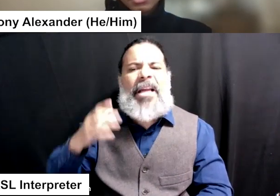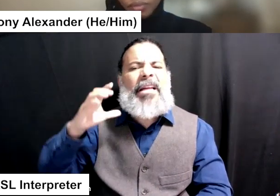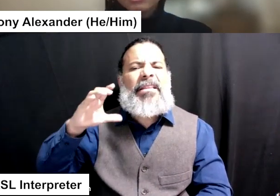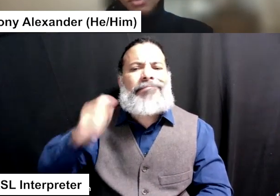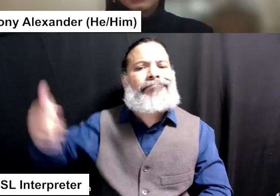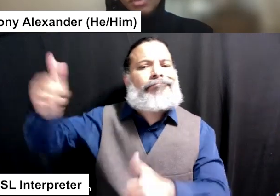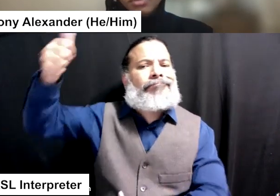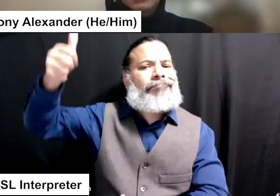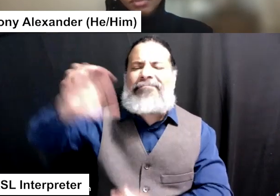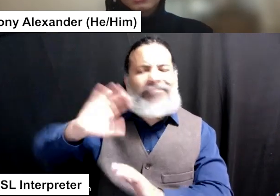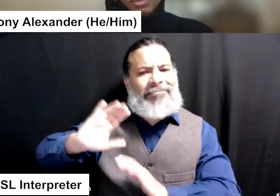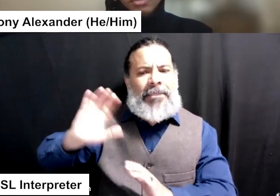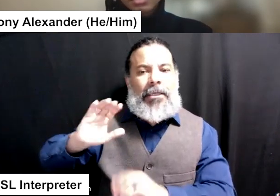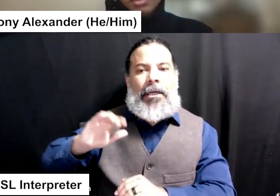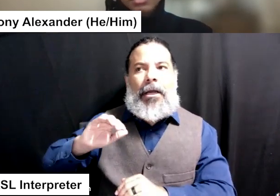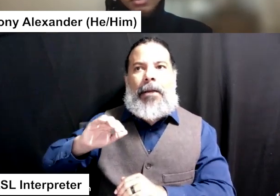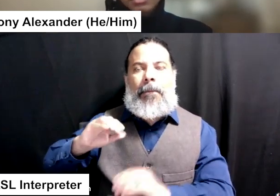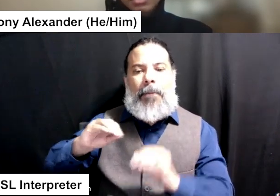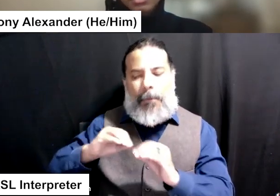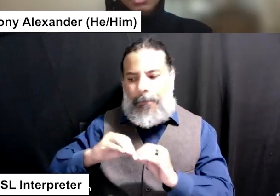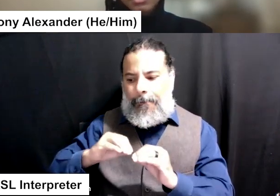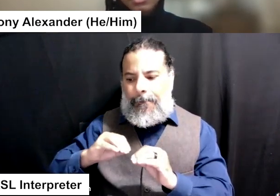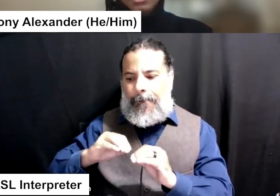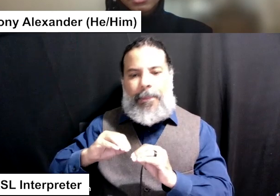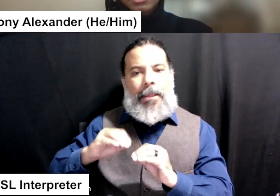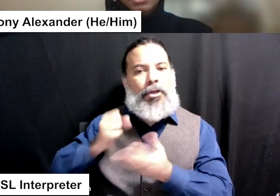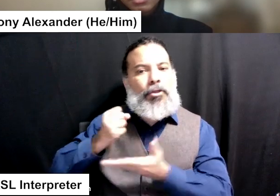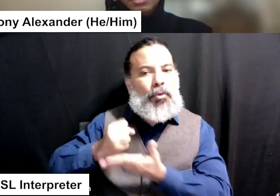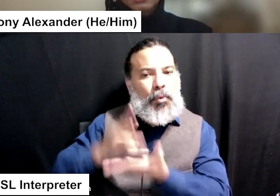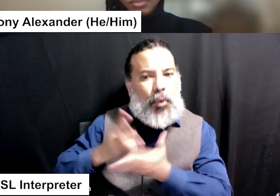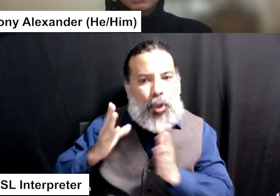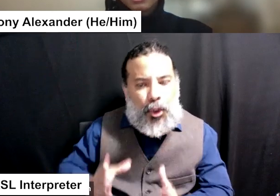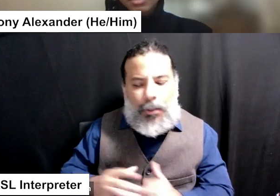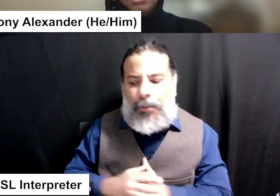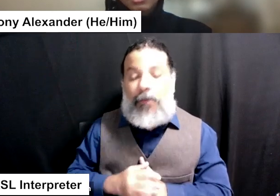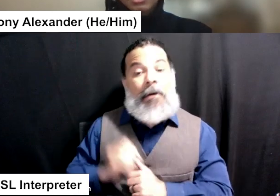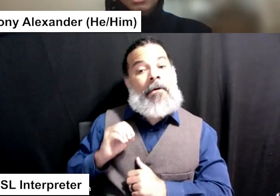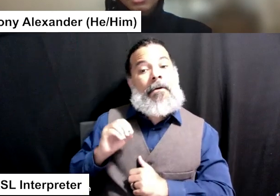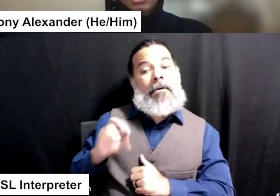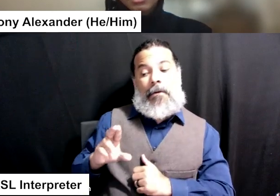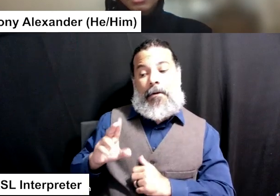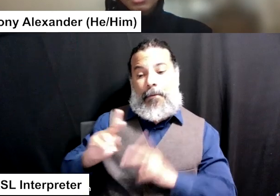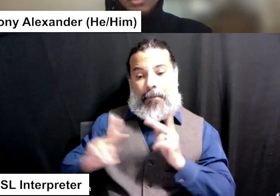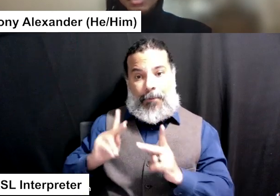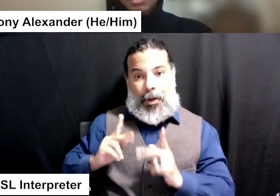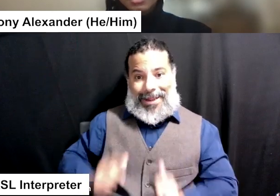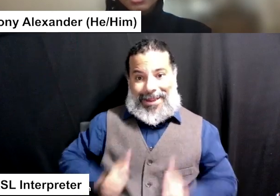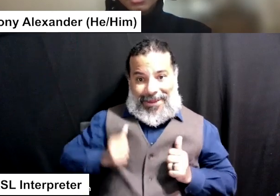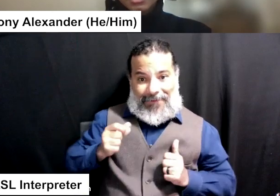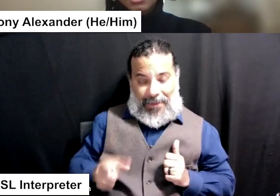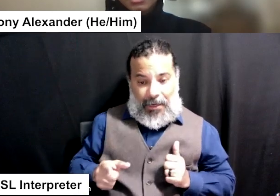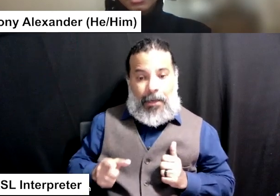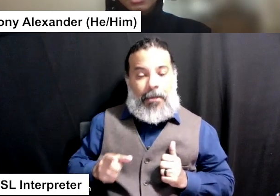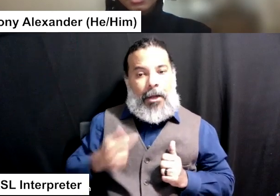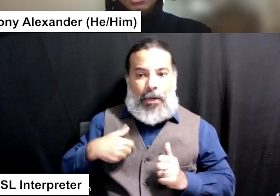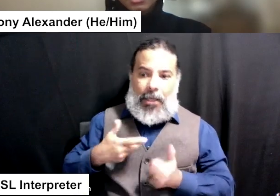CEOs or executive directors, but more social workers or folks living there that we can